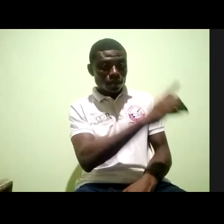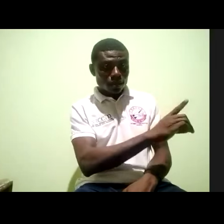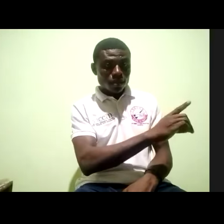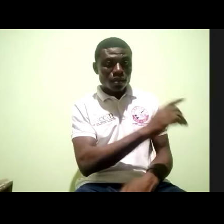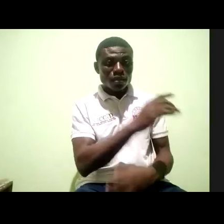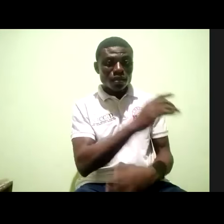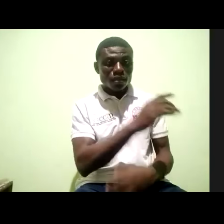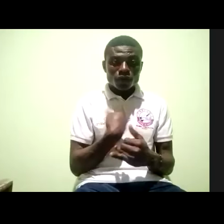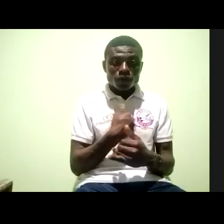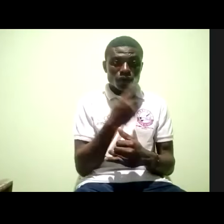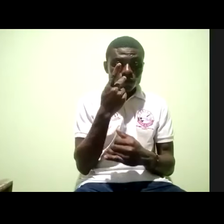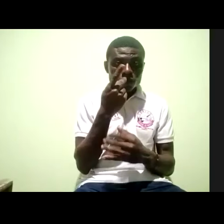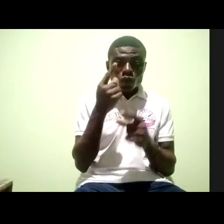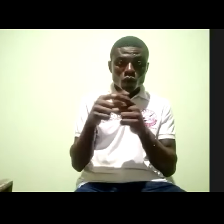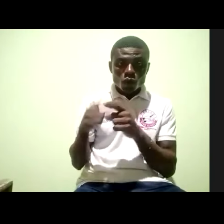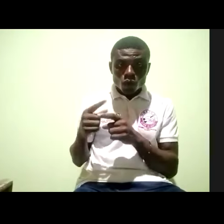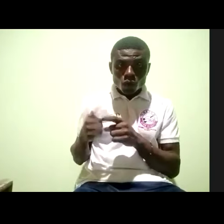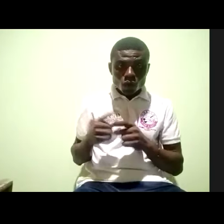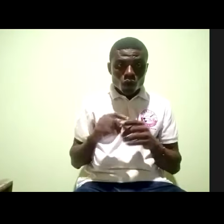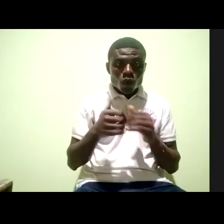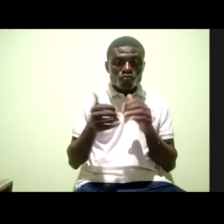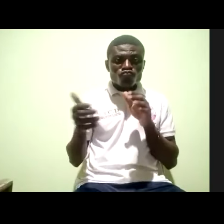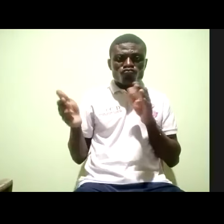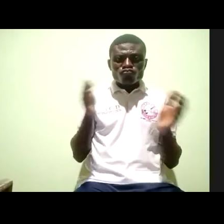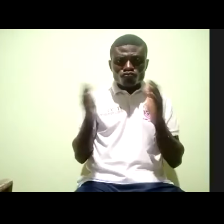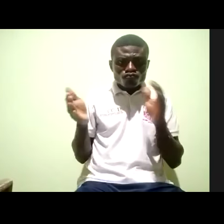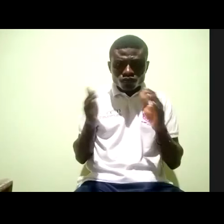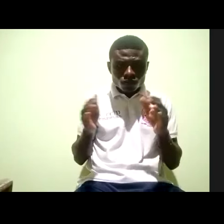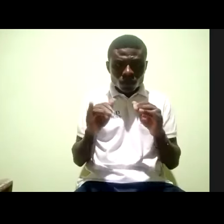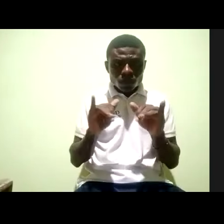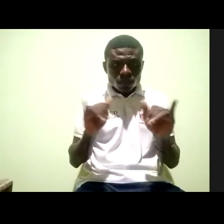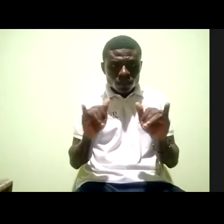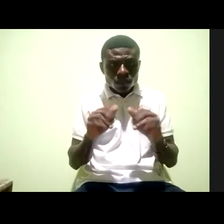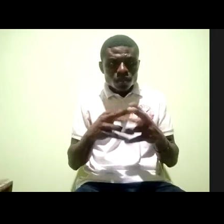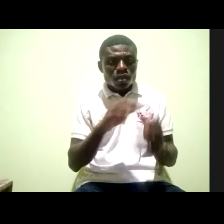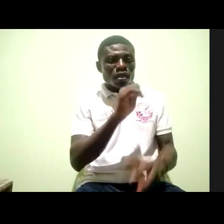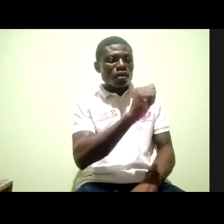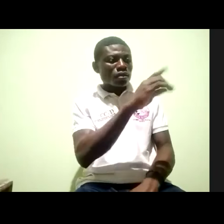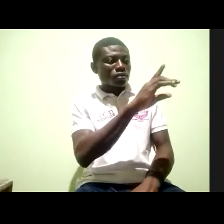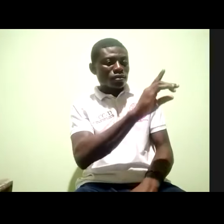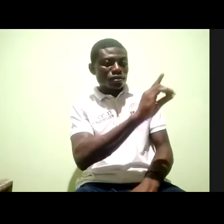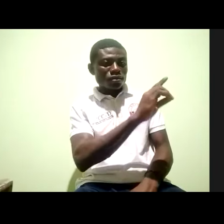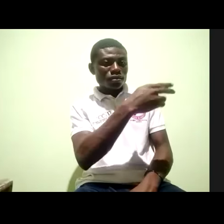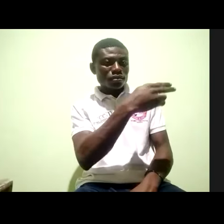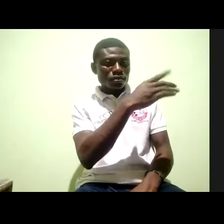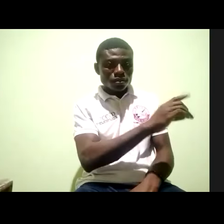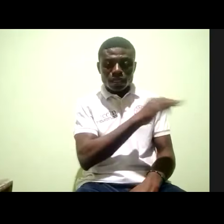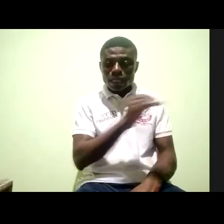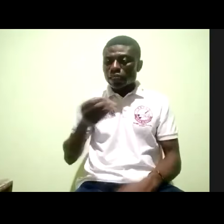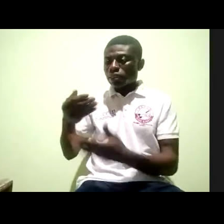so those were the similarities and how ADHD and dyslexia and learning disabilities are